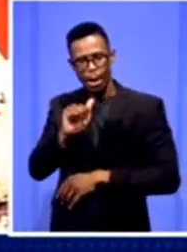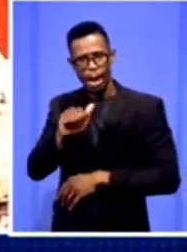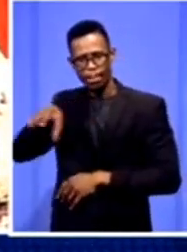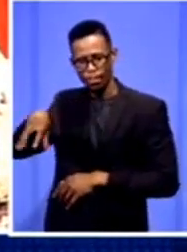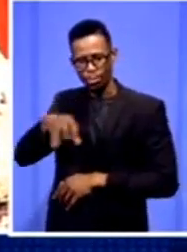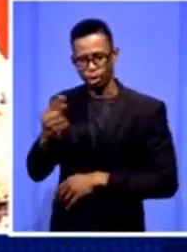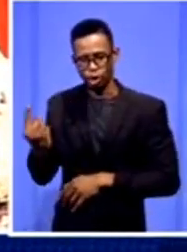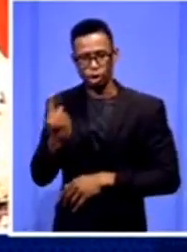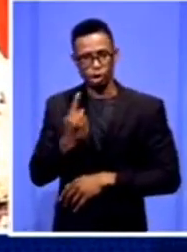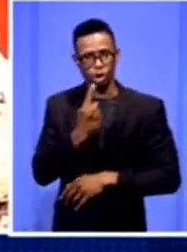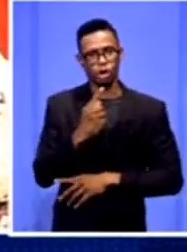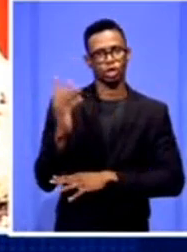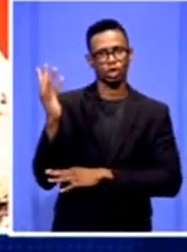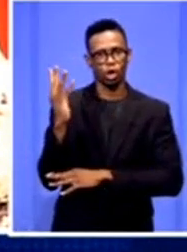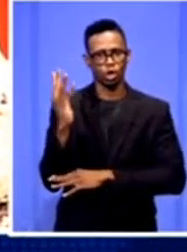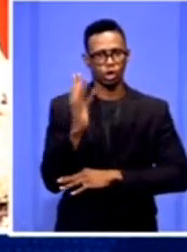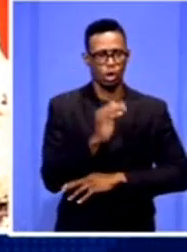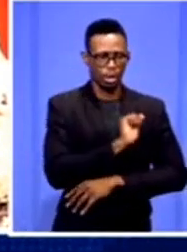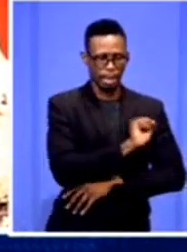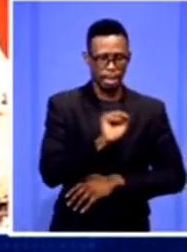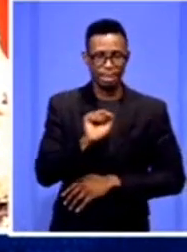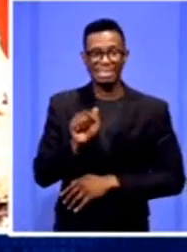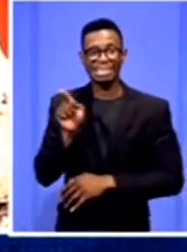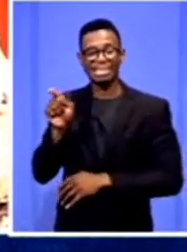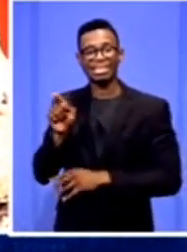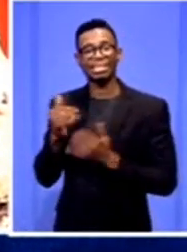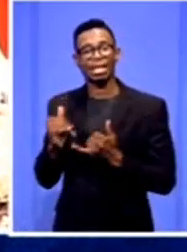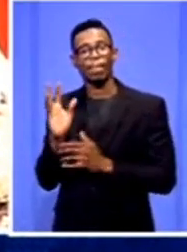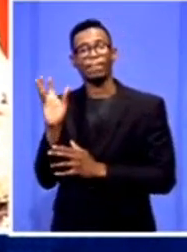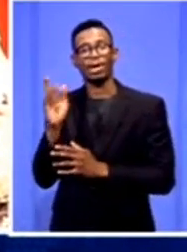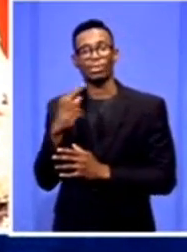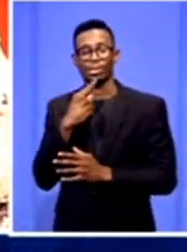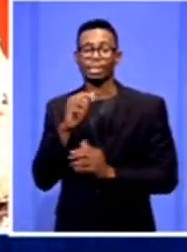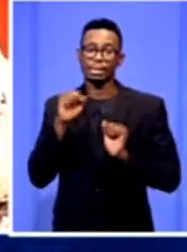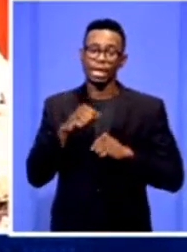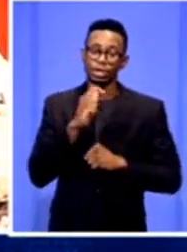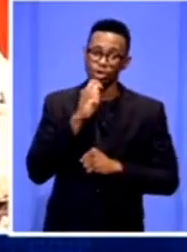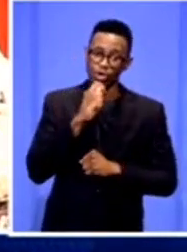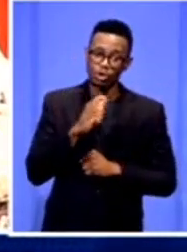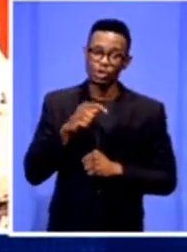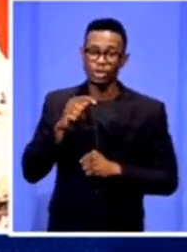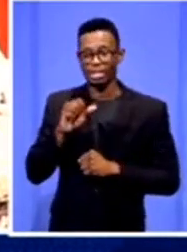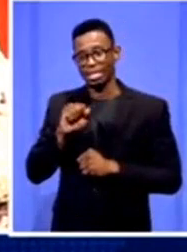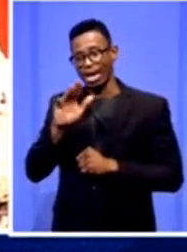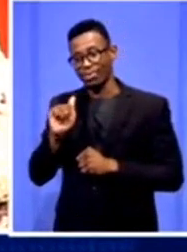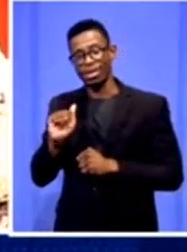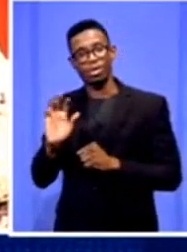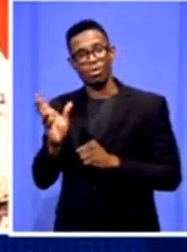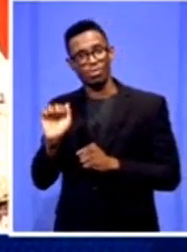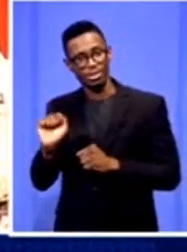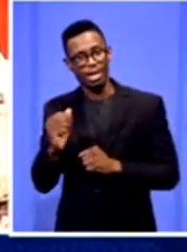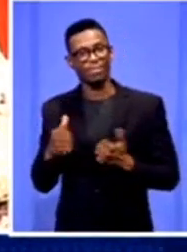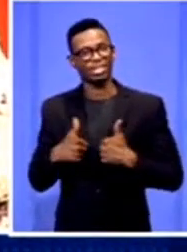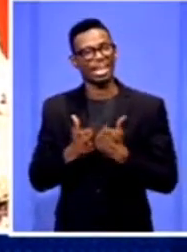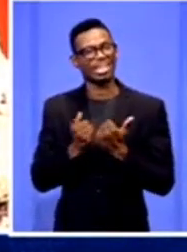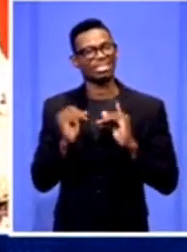admitting that they have really massive challenges in the country, especially relating to the municipalities, but also saying that the